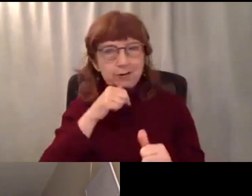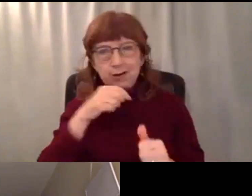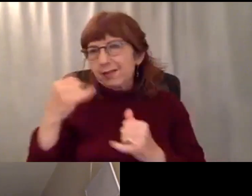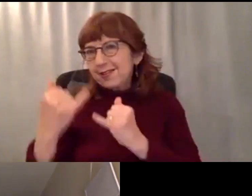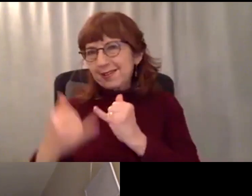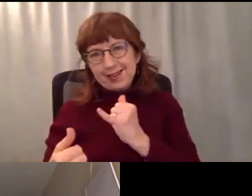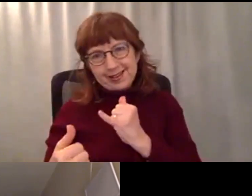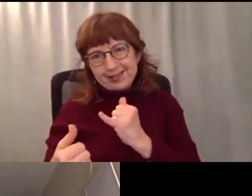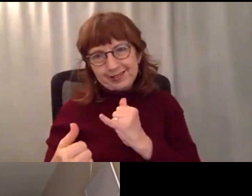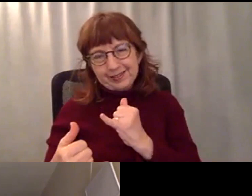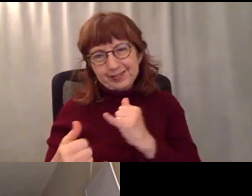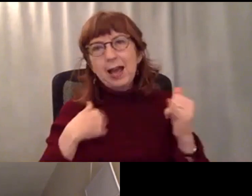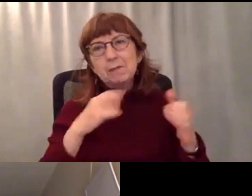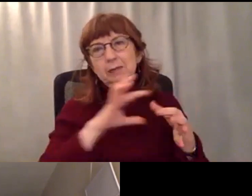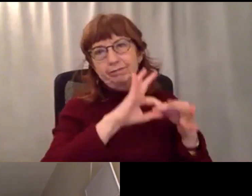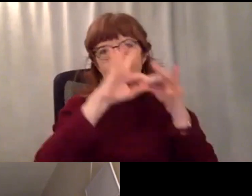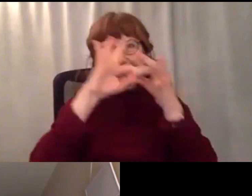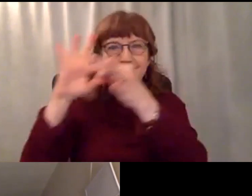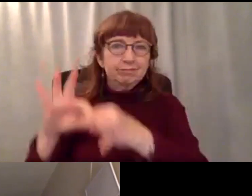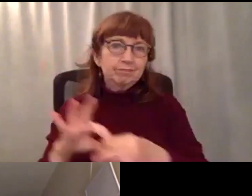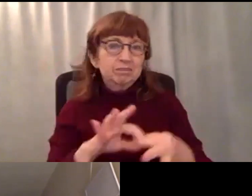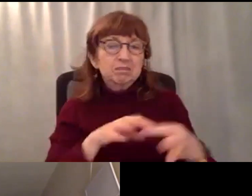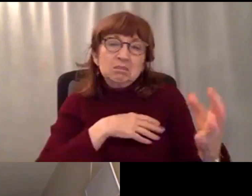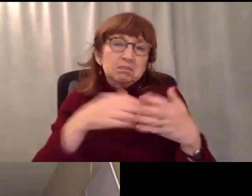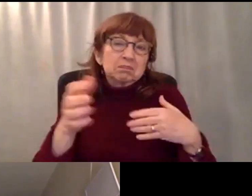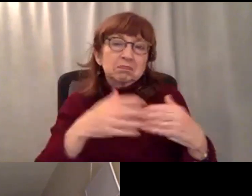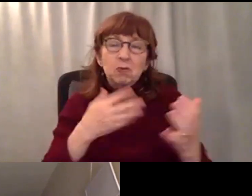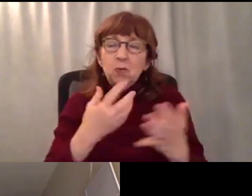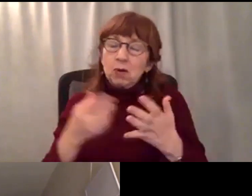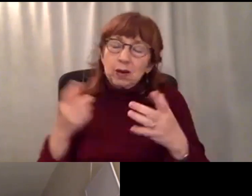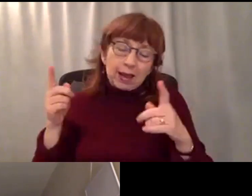And so, regardless of what happens,